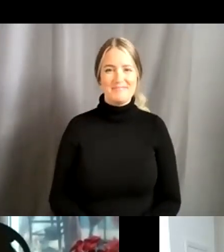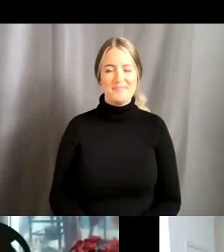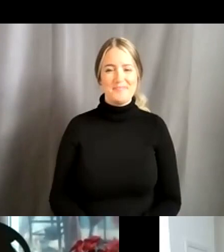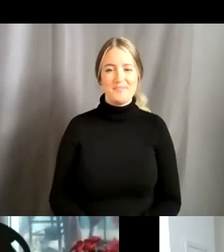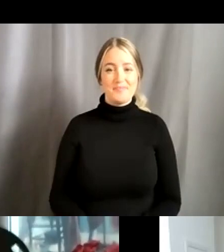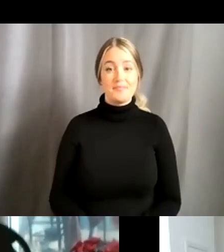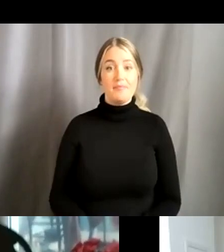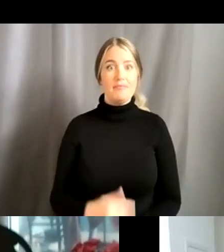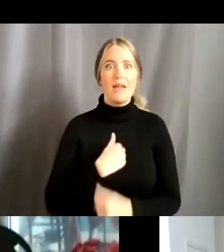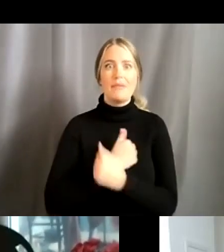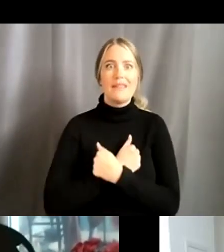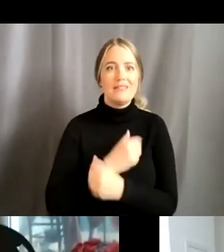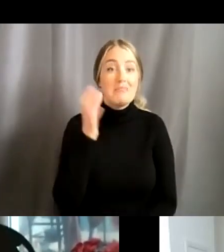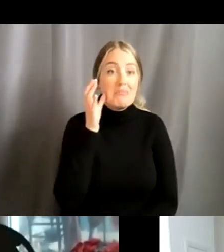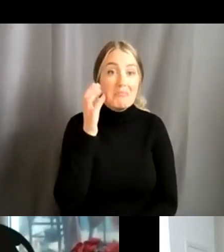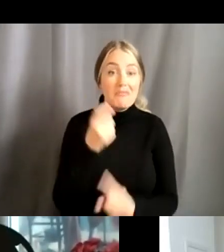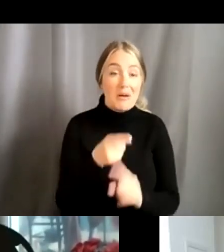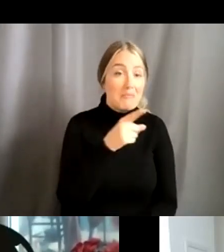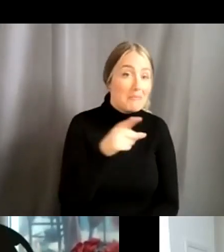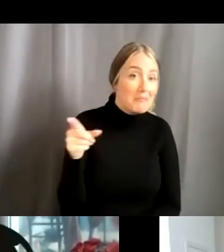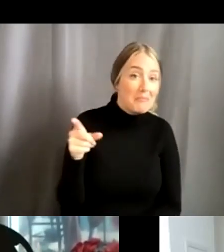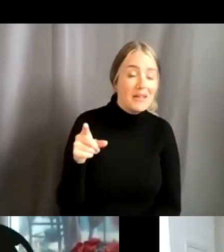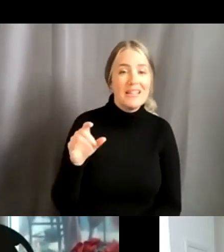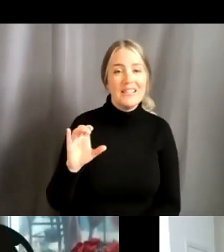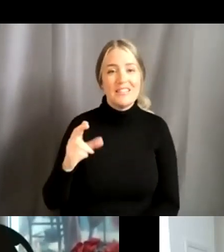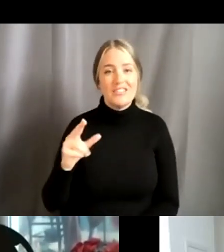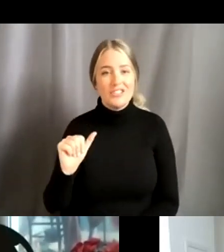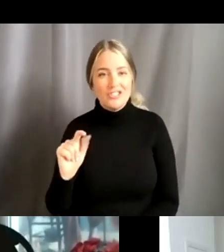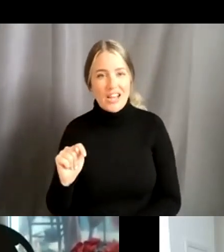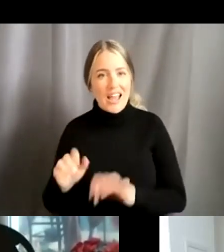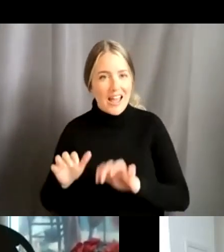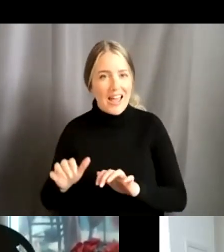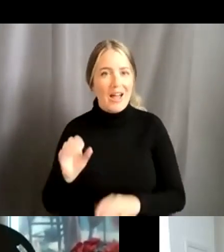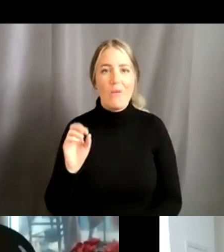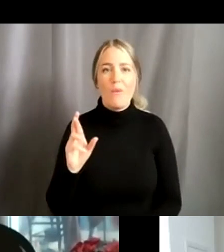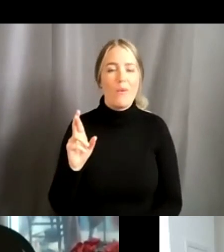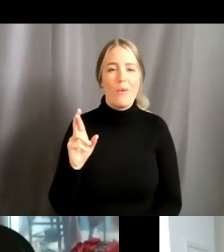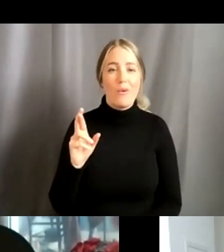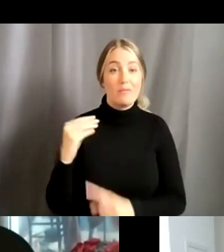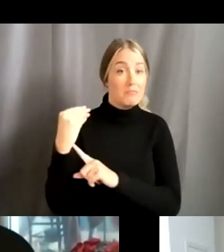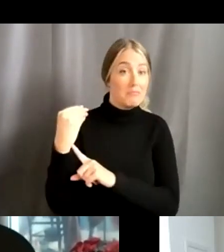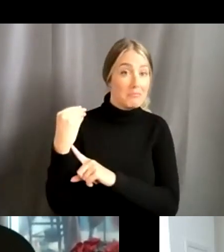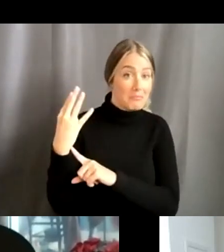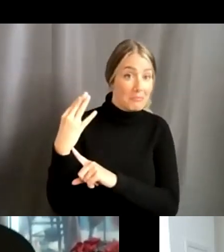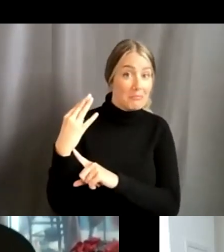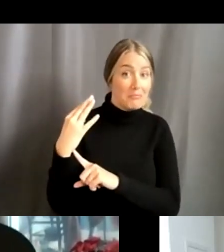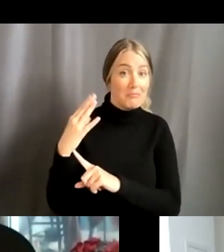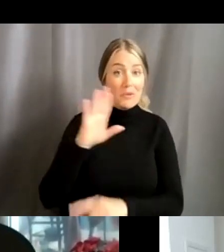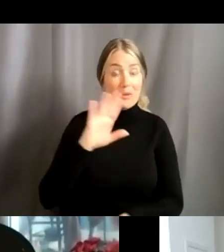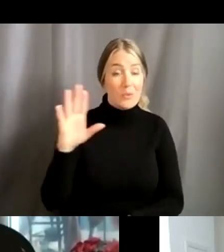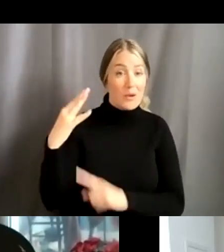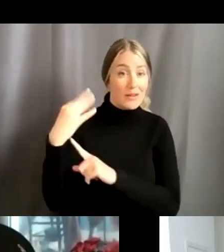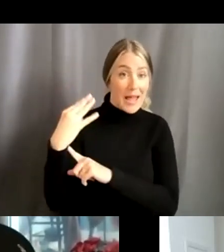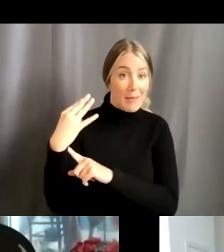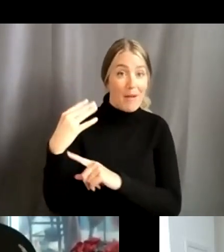And I'd love to hear from anybody if they either in the chat or want to turn on, your camera